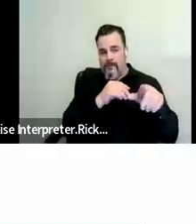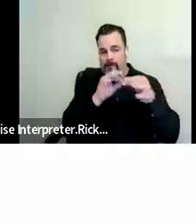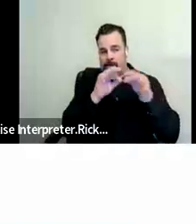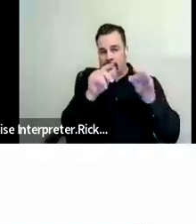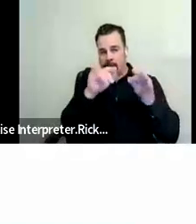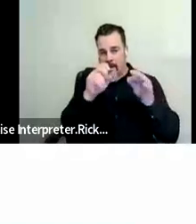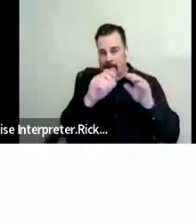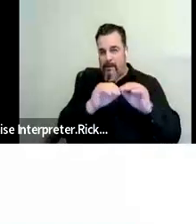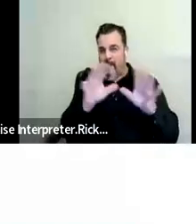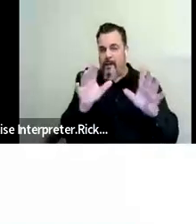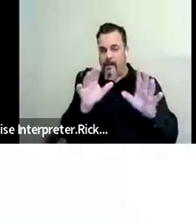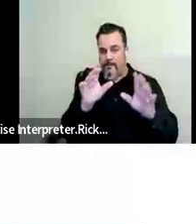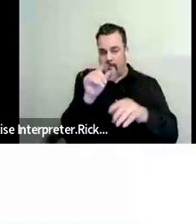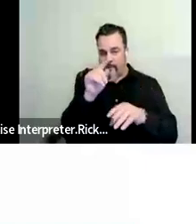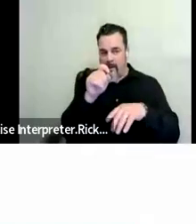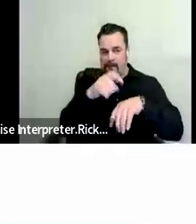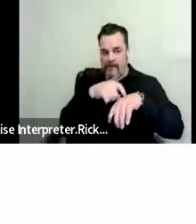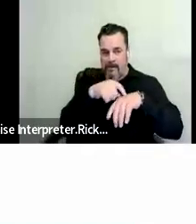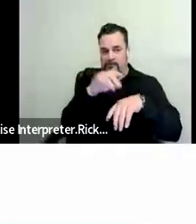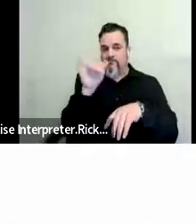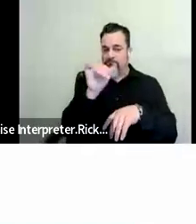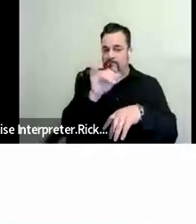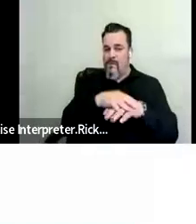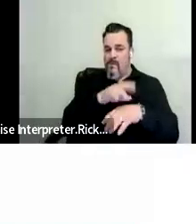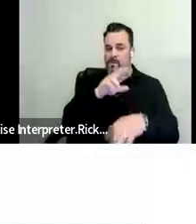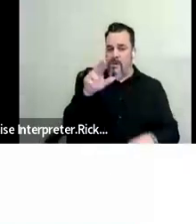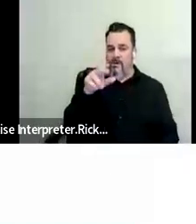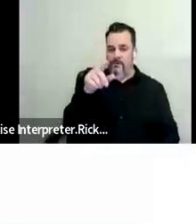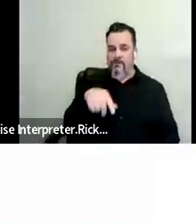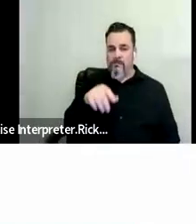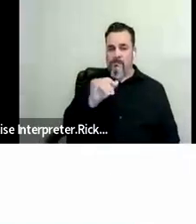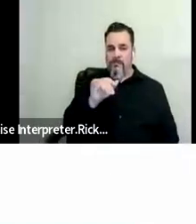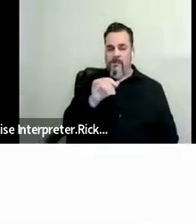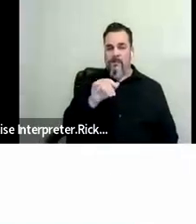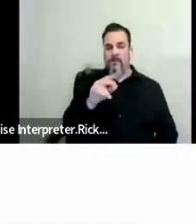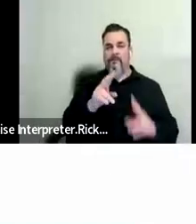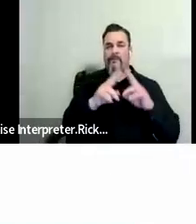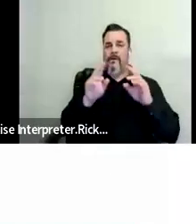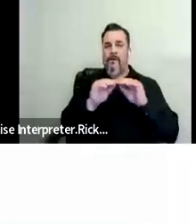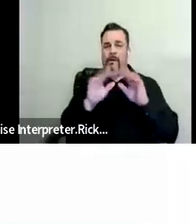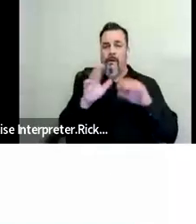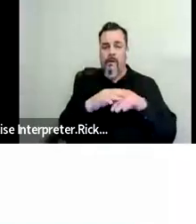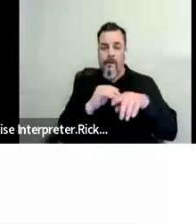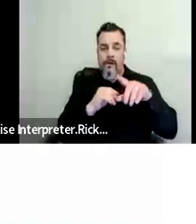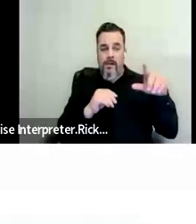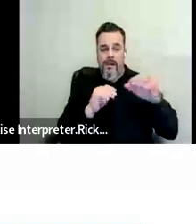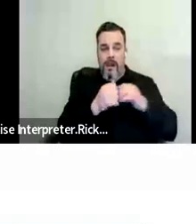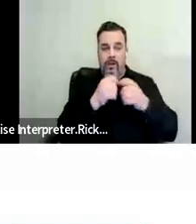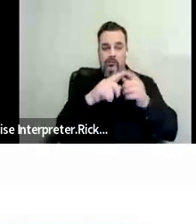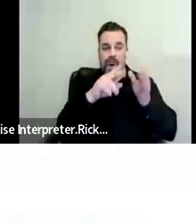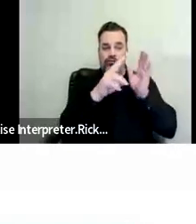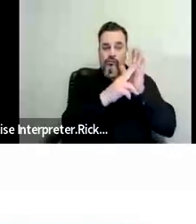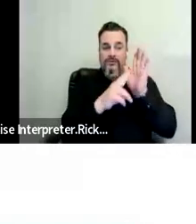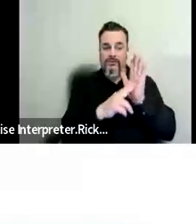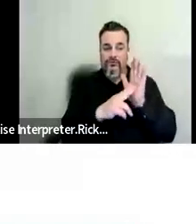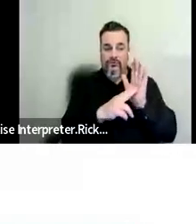The date and the time is very clear. So is the one on the right. It's very clear on the one on the left how to register